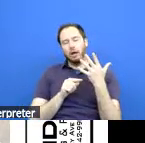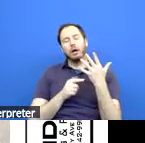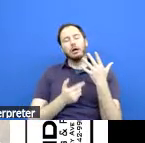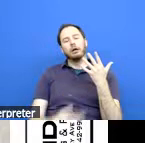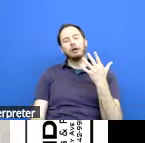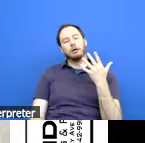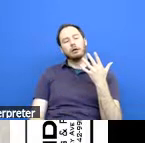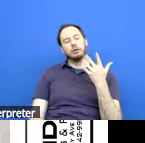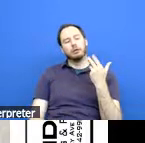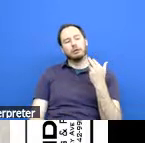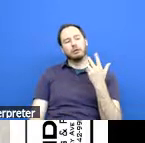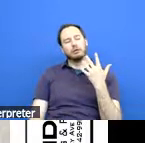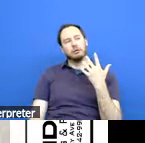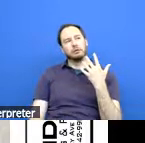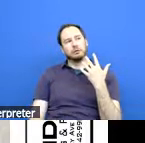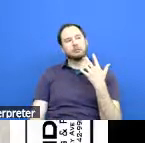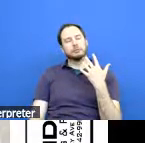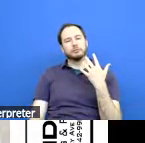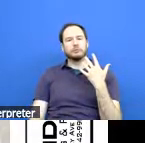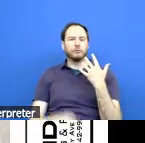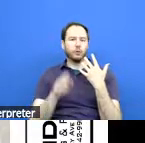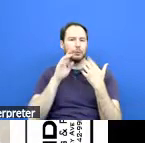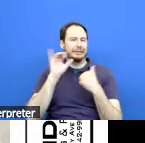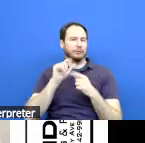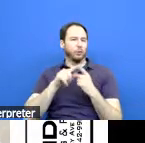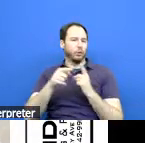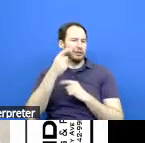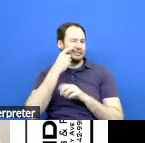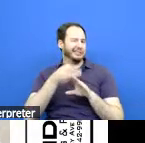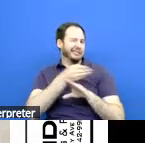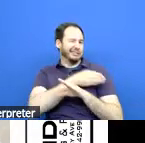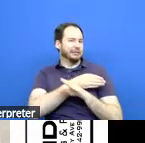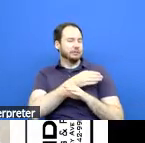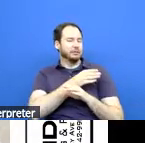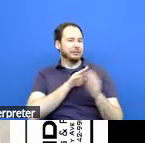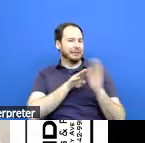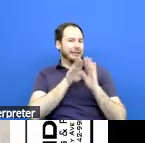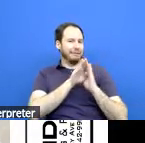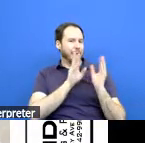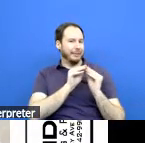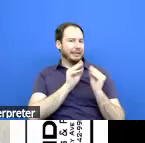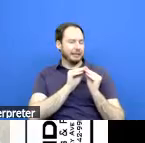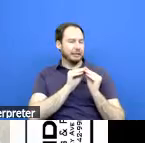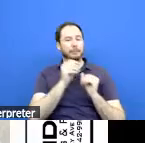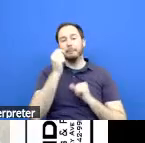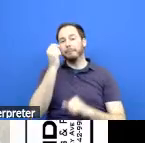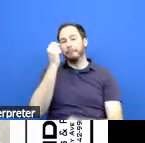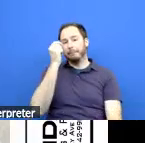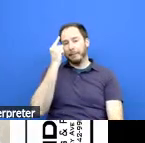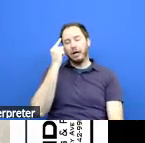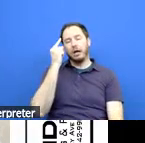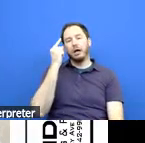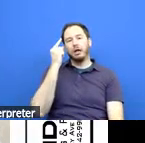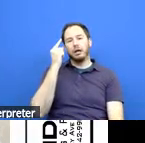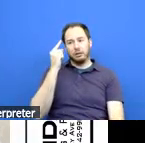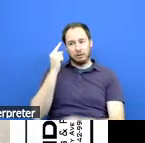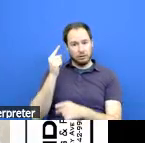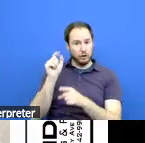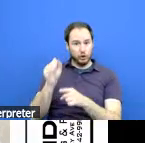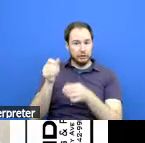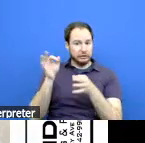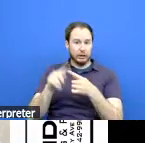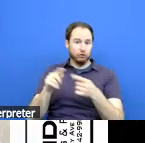know, essentially similar to what was presented, right? But again, to his point, could you end up